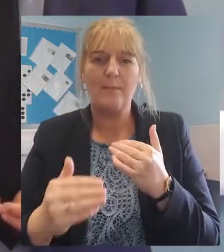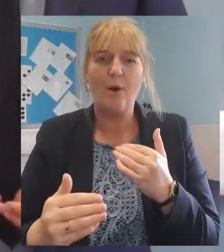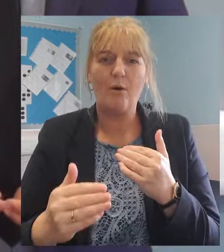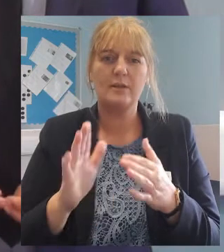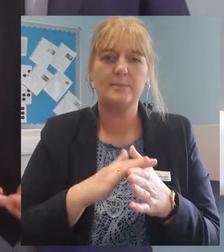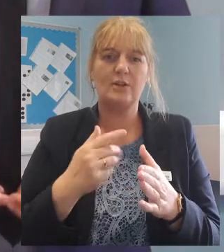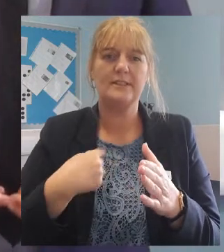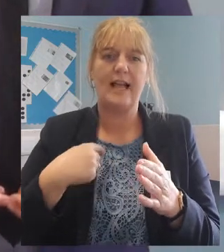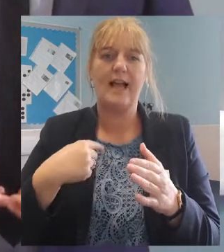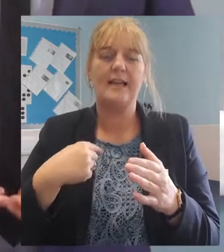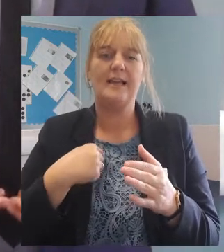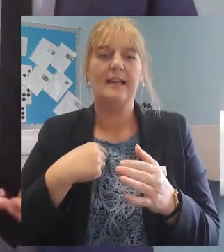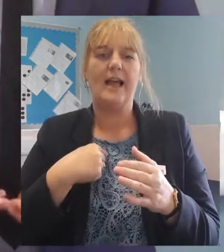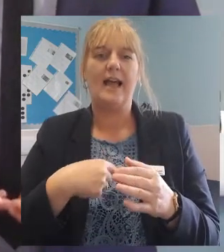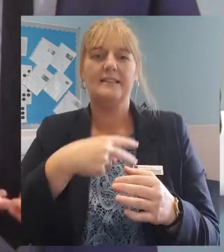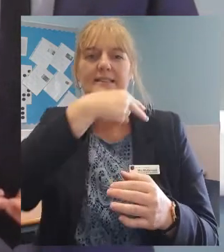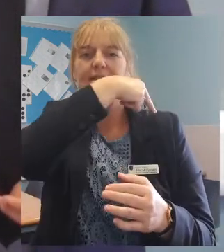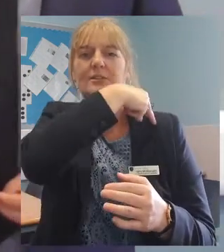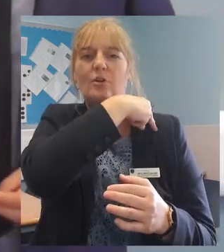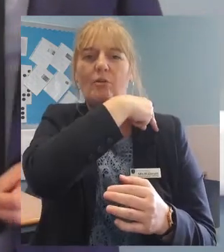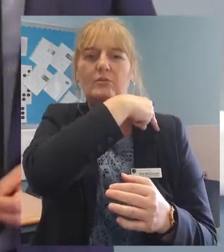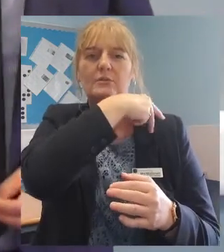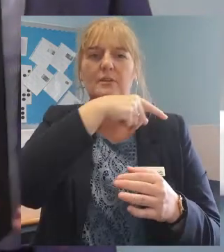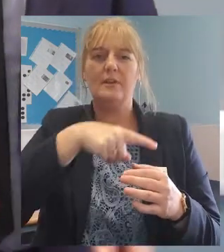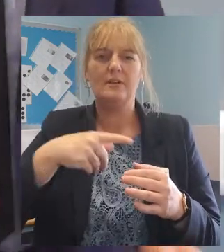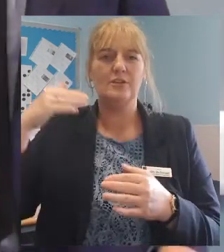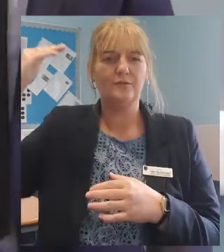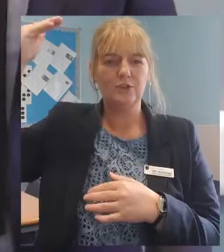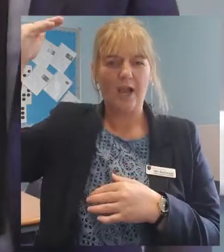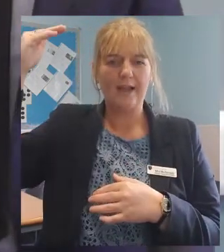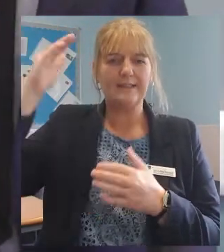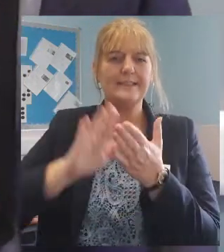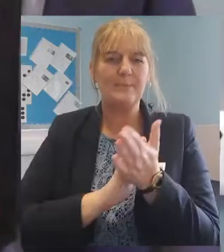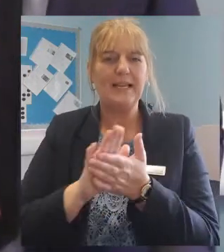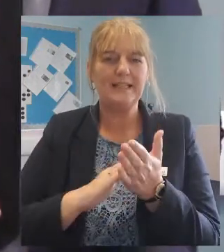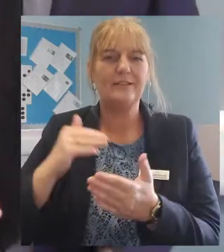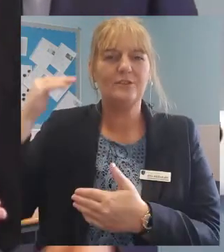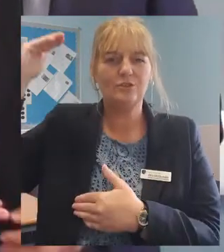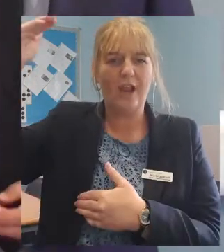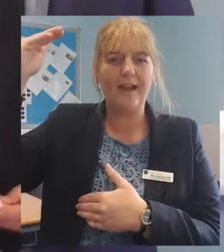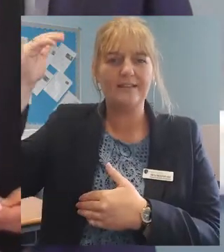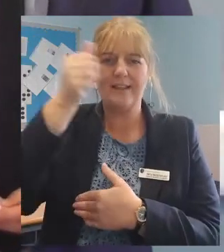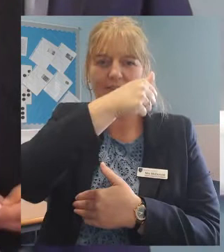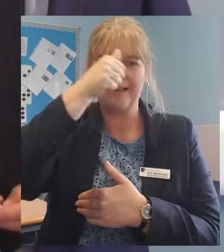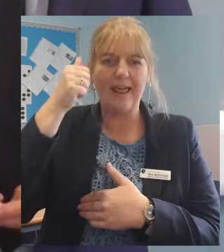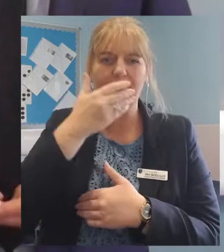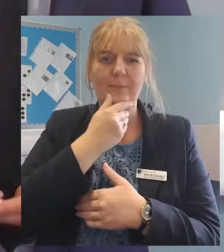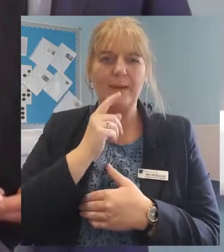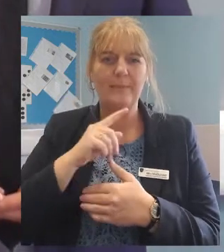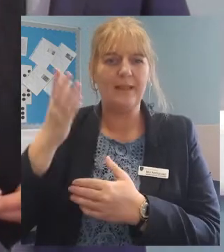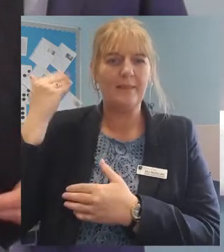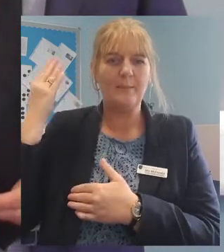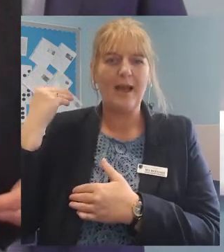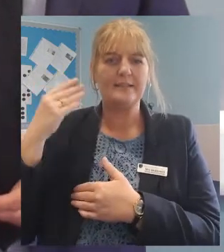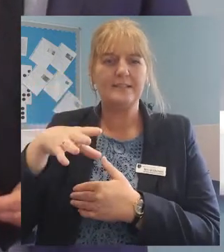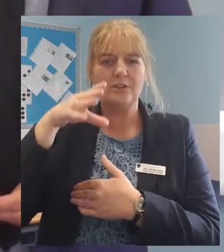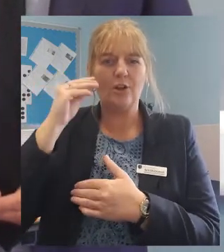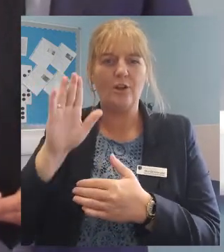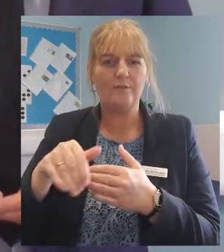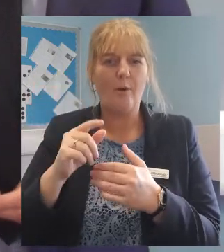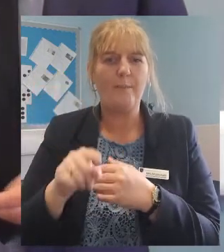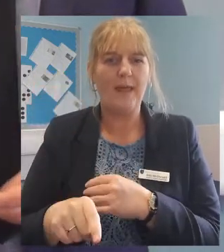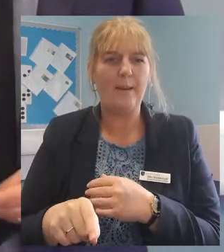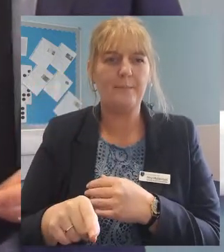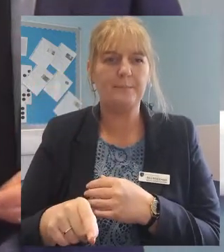on the shoulders of giants." Now this week brings us back to the core theme that we are exploring in our Assemblies and